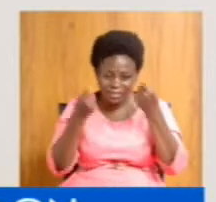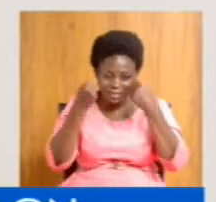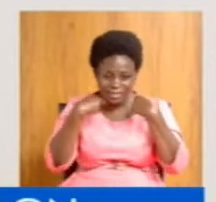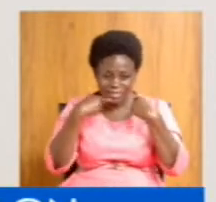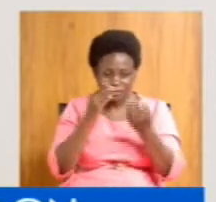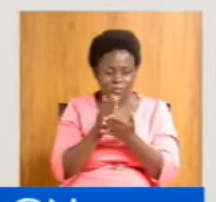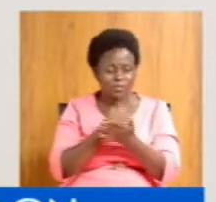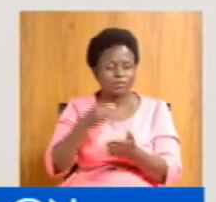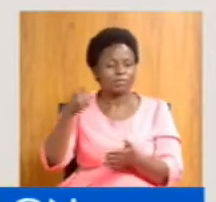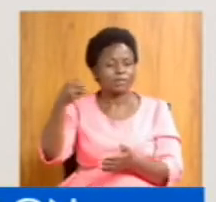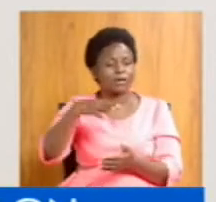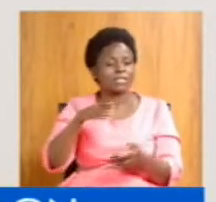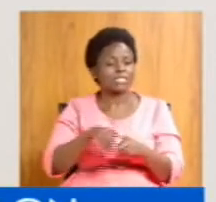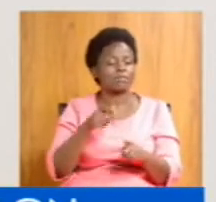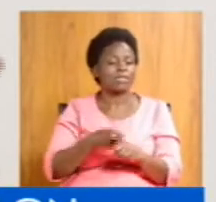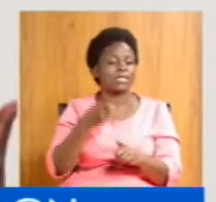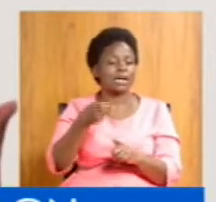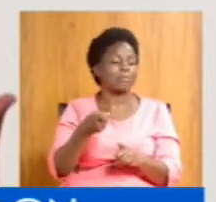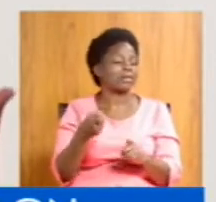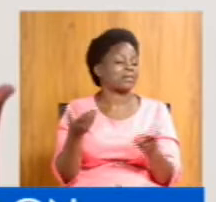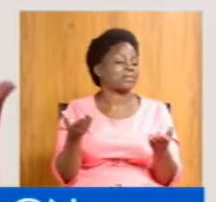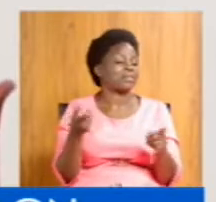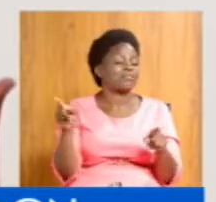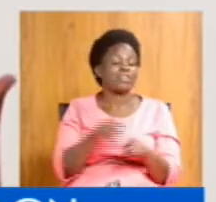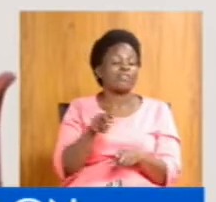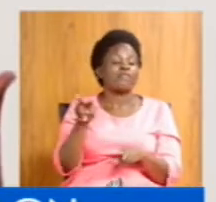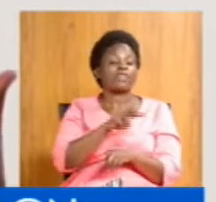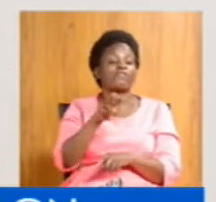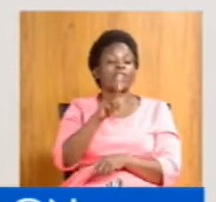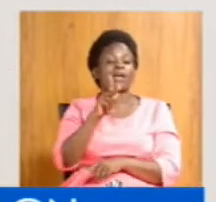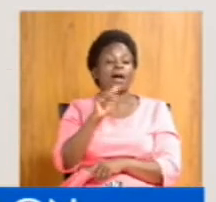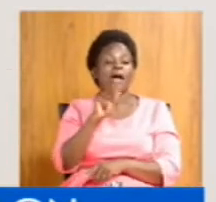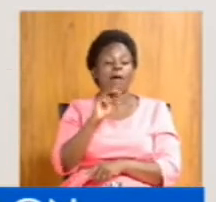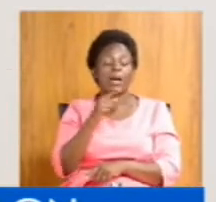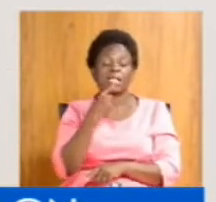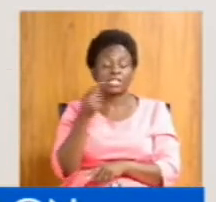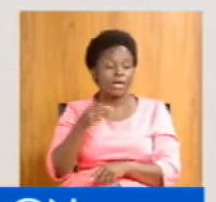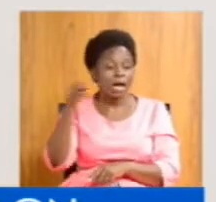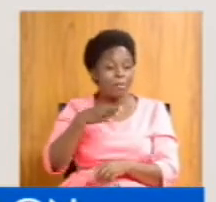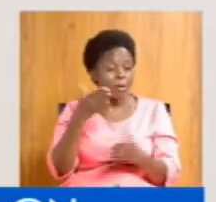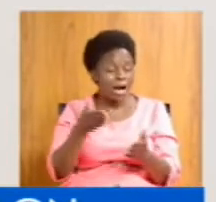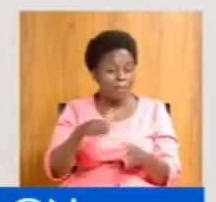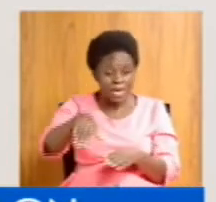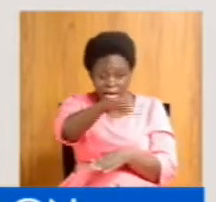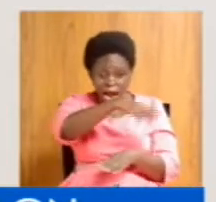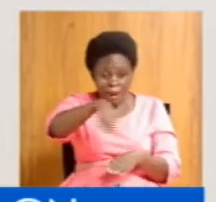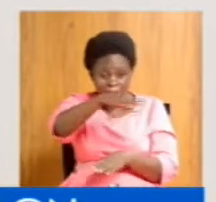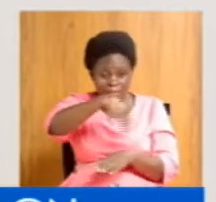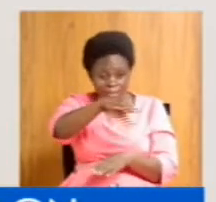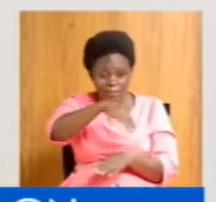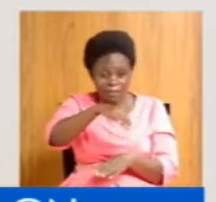electricity even in Kampala like Kampala said where we have electricity in urban centers